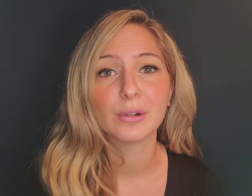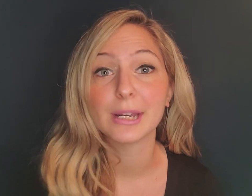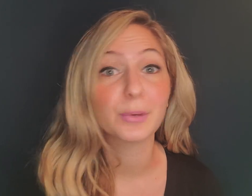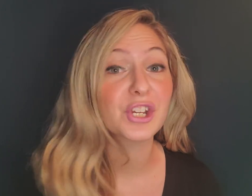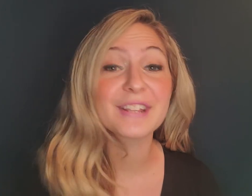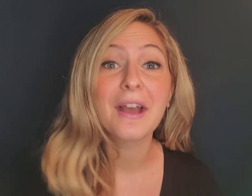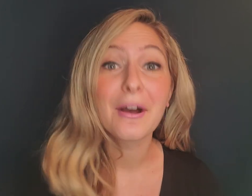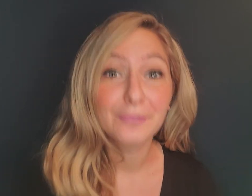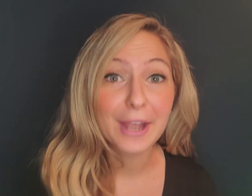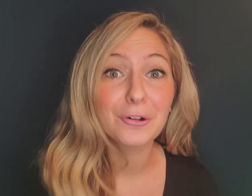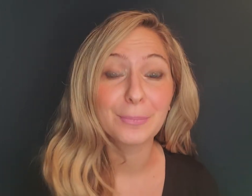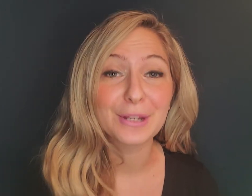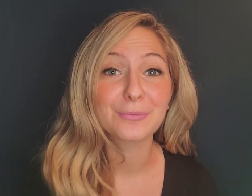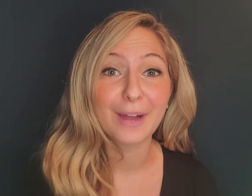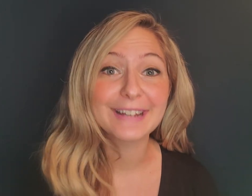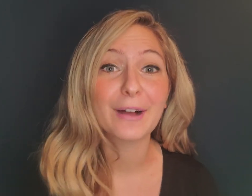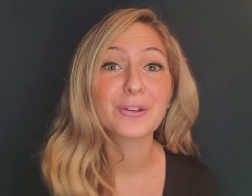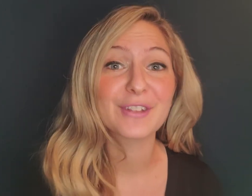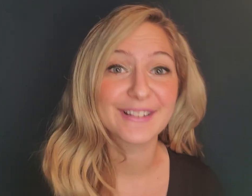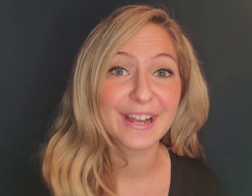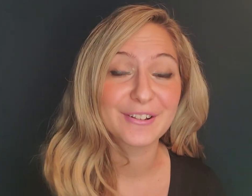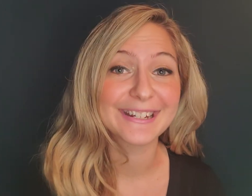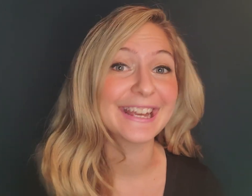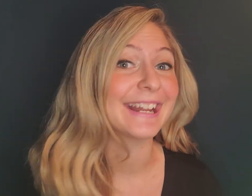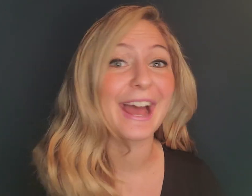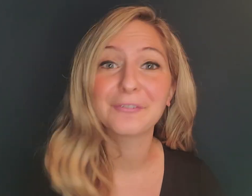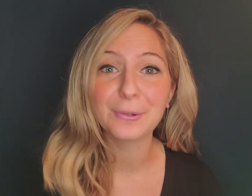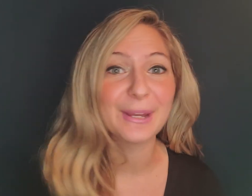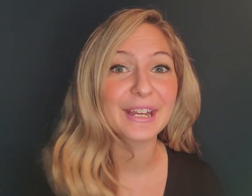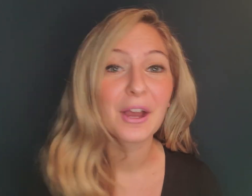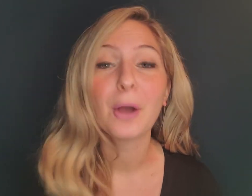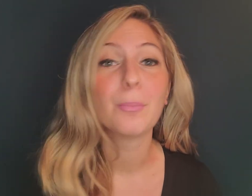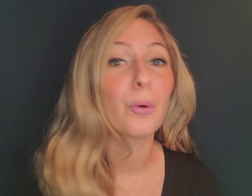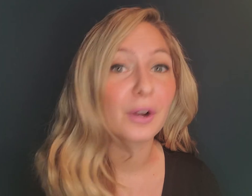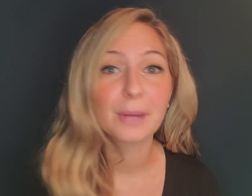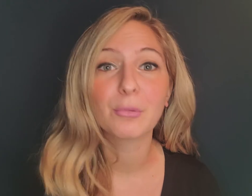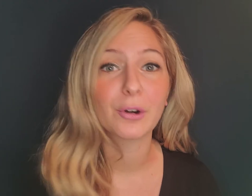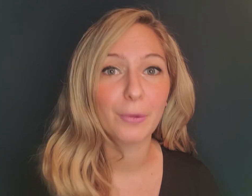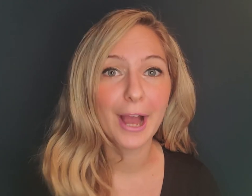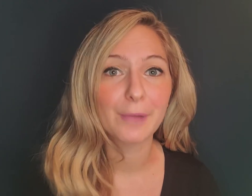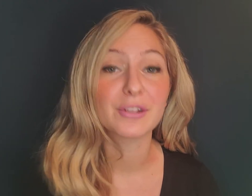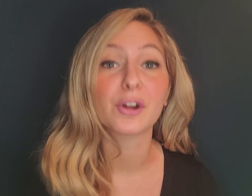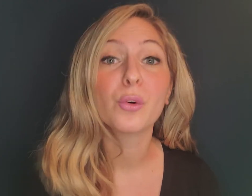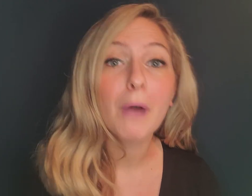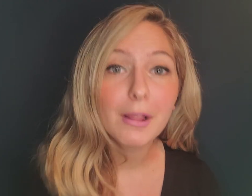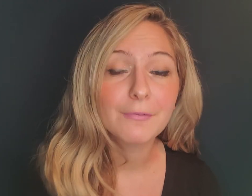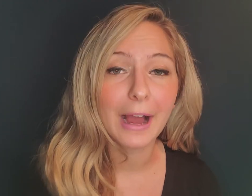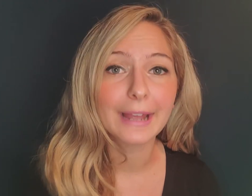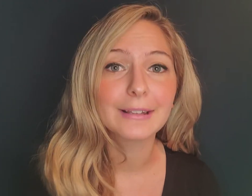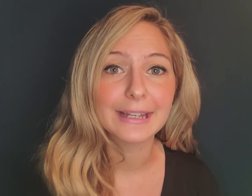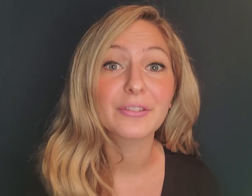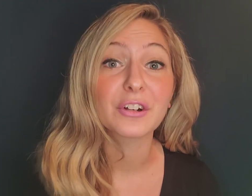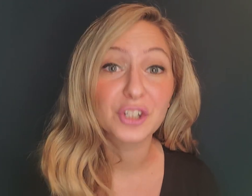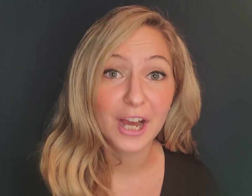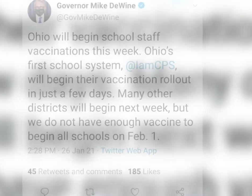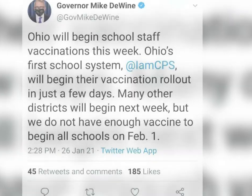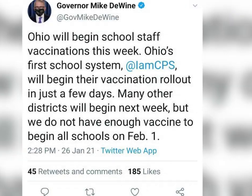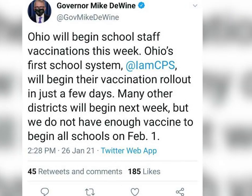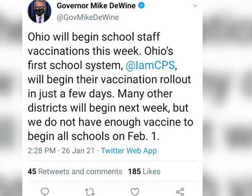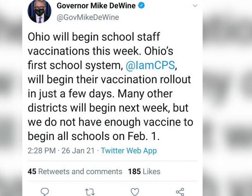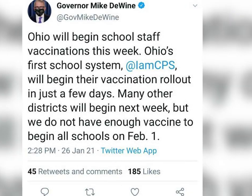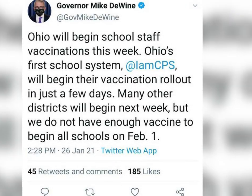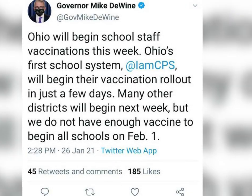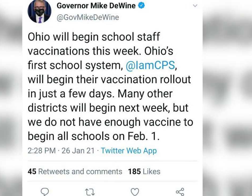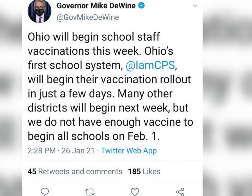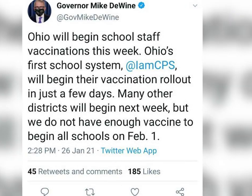to the community, which is vital because right now there's a scarcity, and every week more and more Ohioans are qualifying to get their shot,